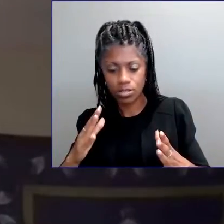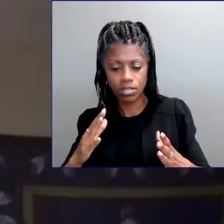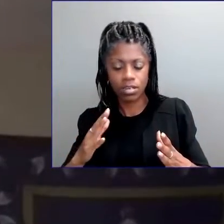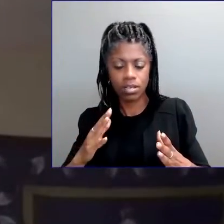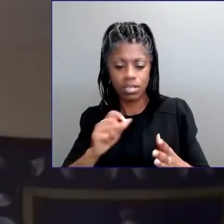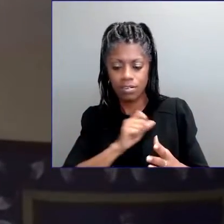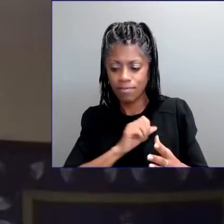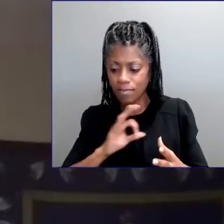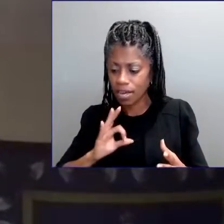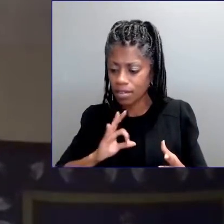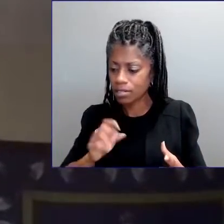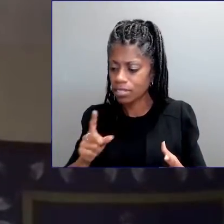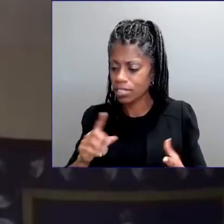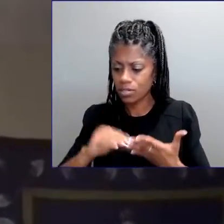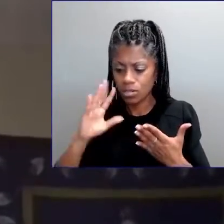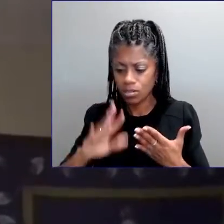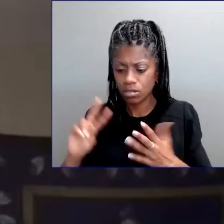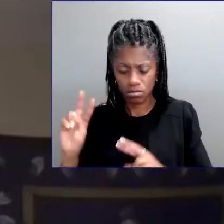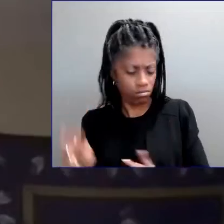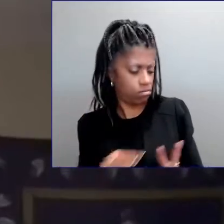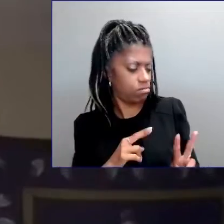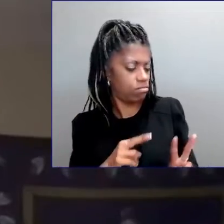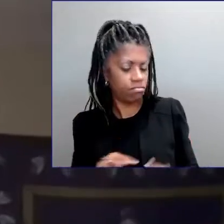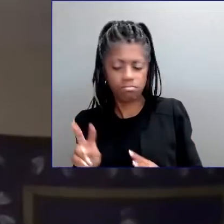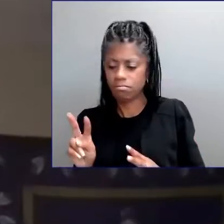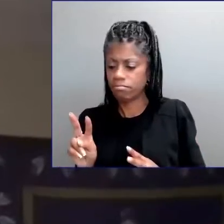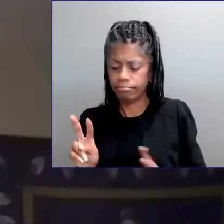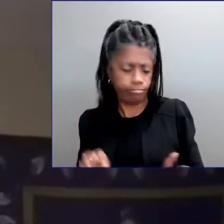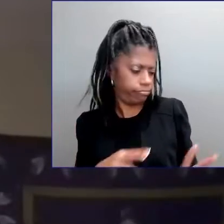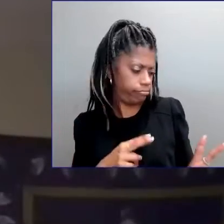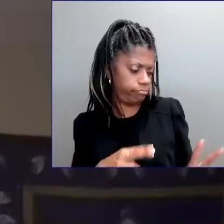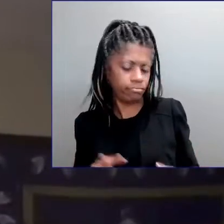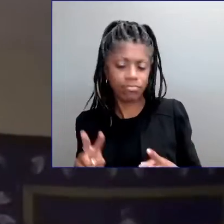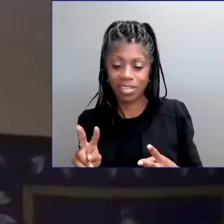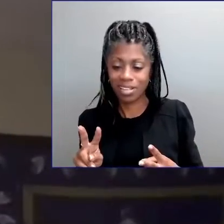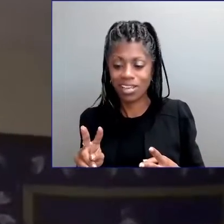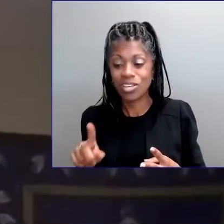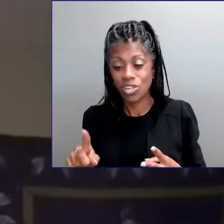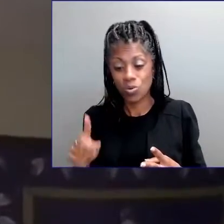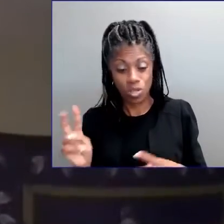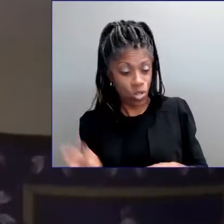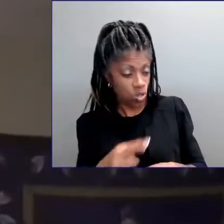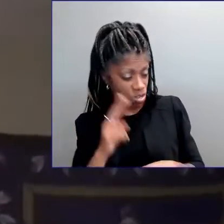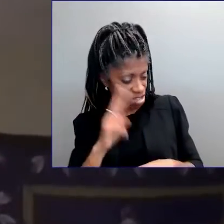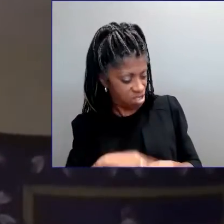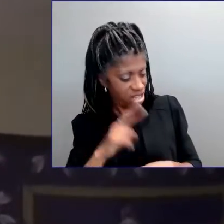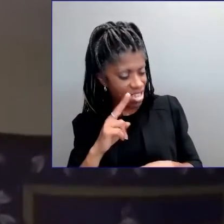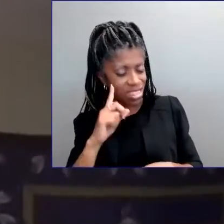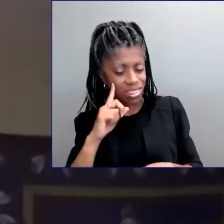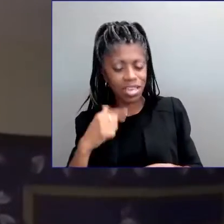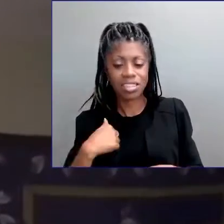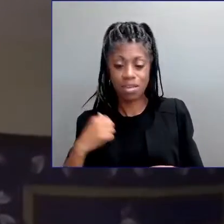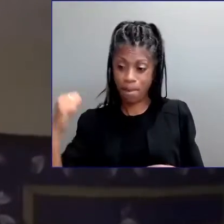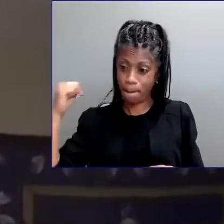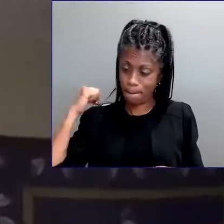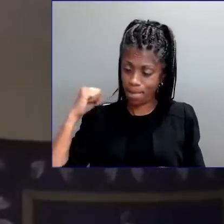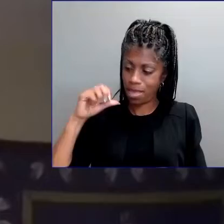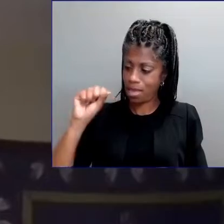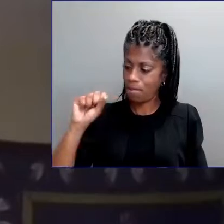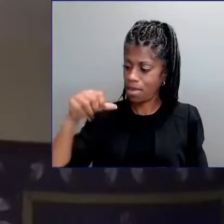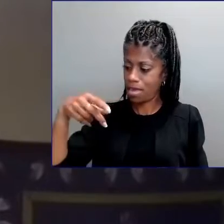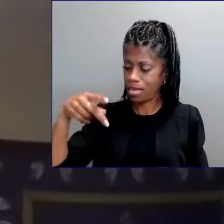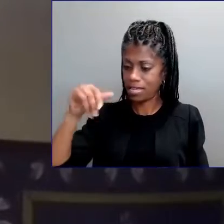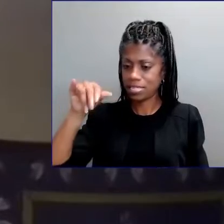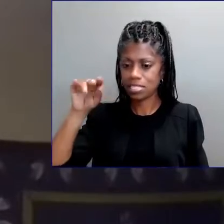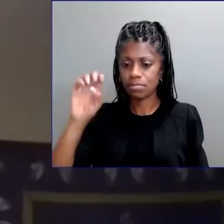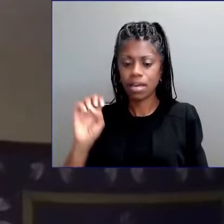my deteriorating body and a spine that could no longer hold itself. Yes, I was in pain, but what made me